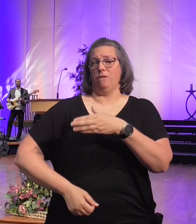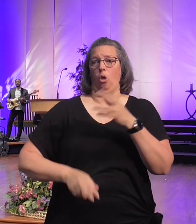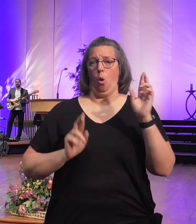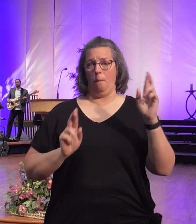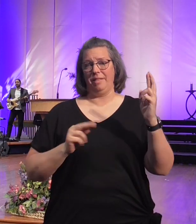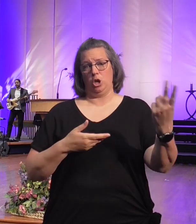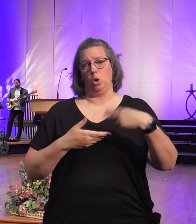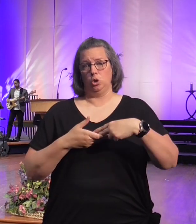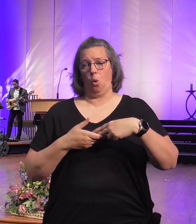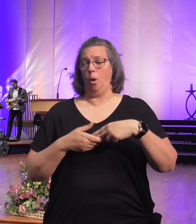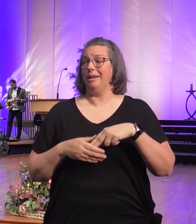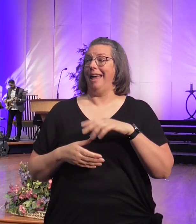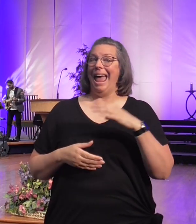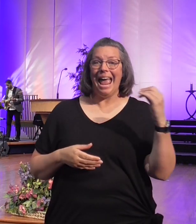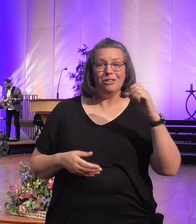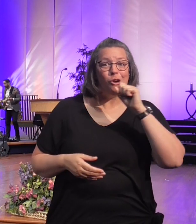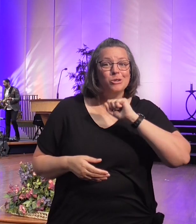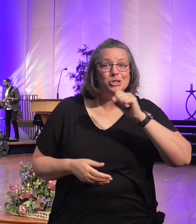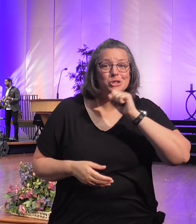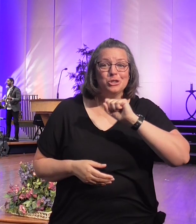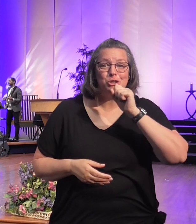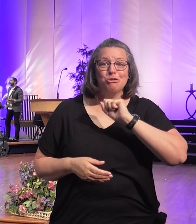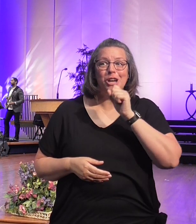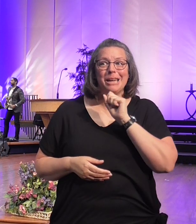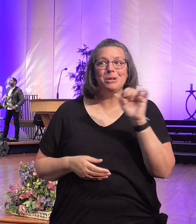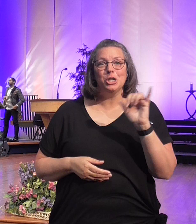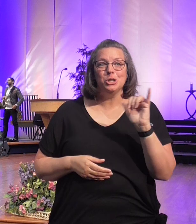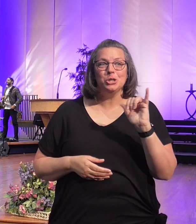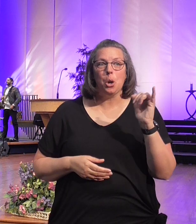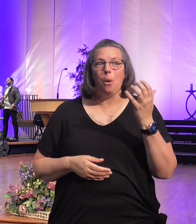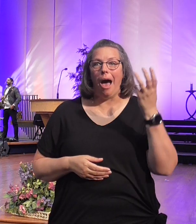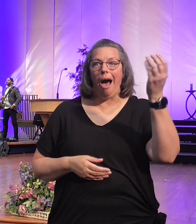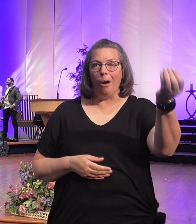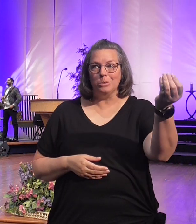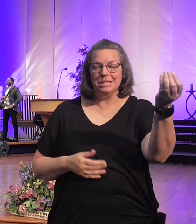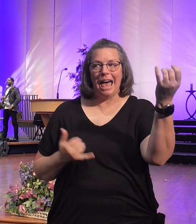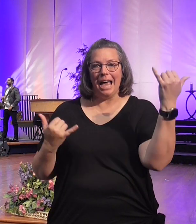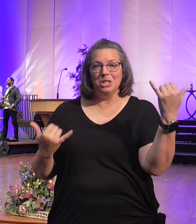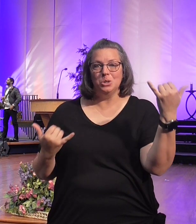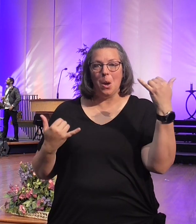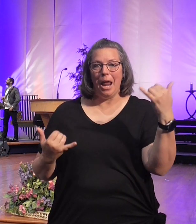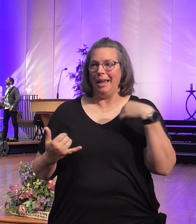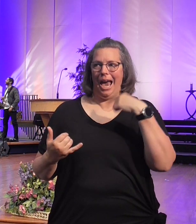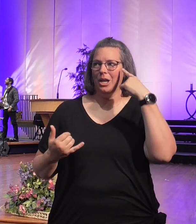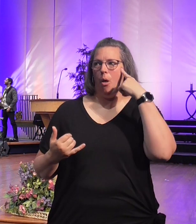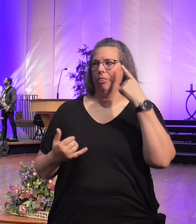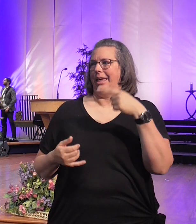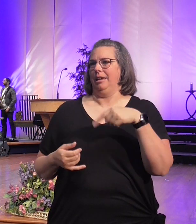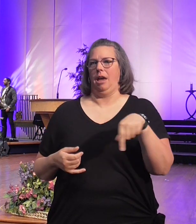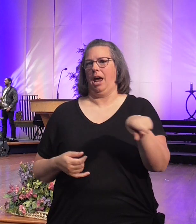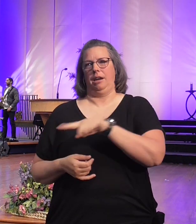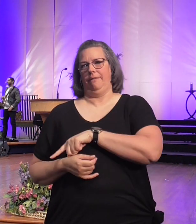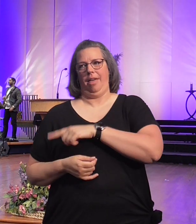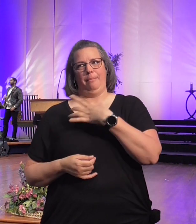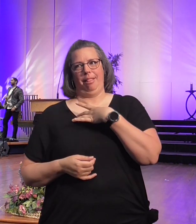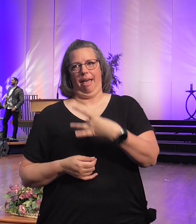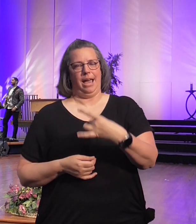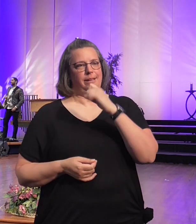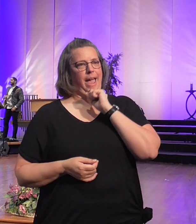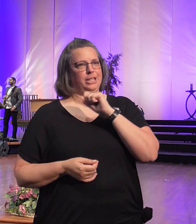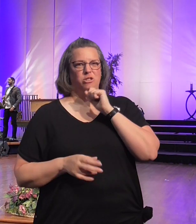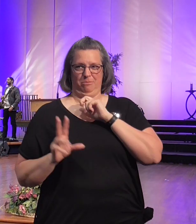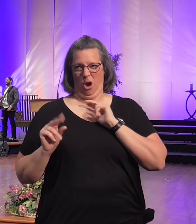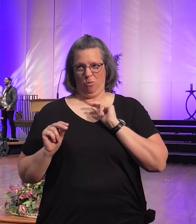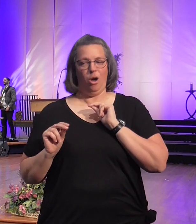you'll join us. And there's an ice cream social apparently out on the plaza today. I don't think any of these people like ice cream, though, do you? I